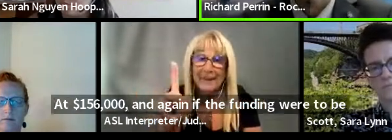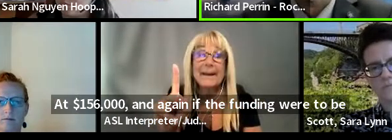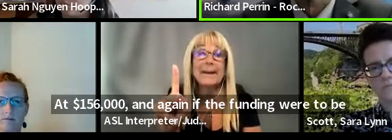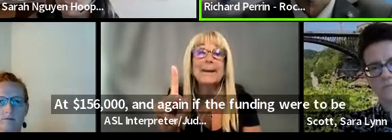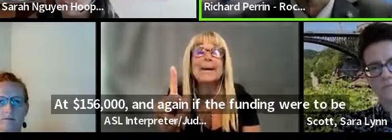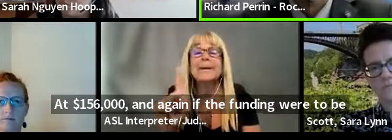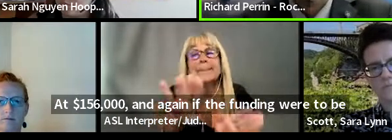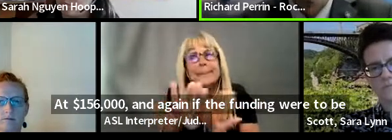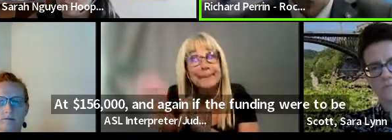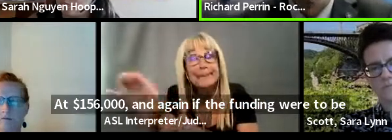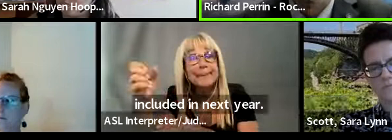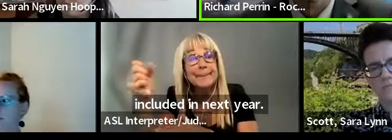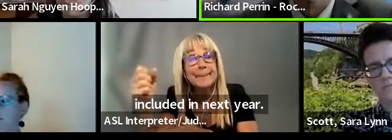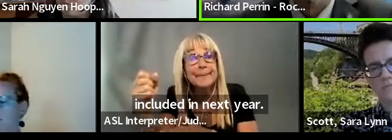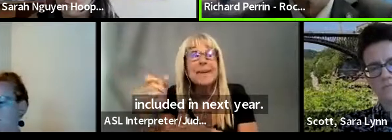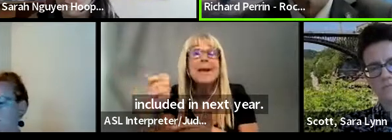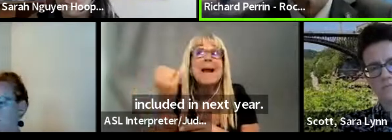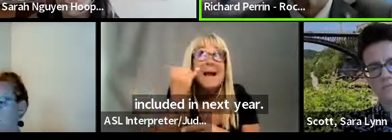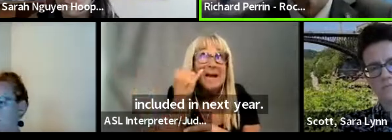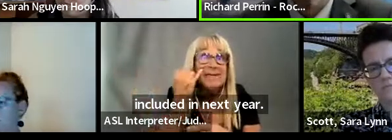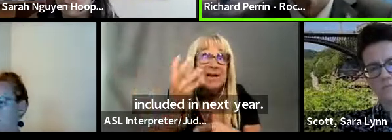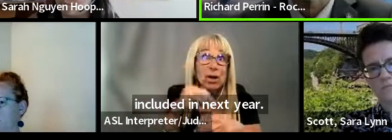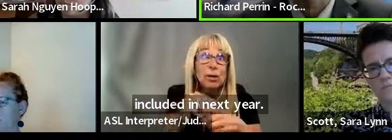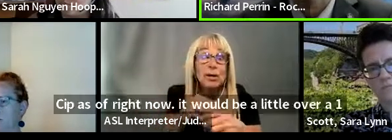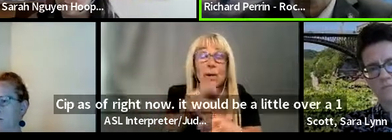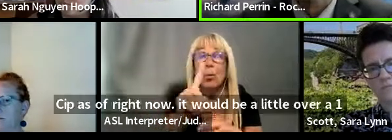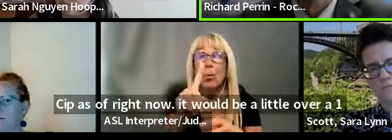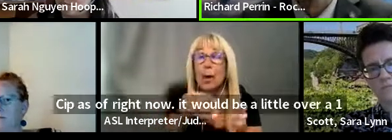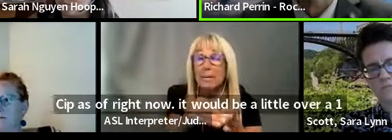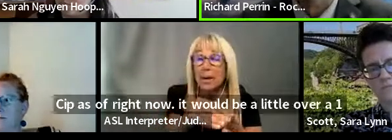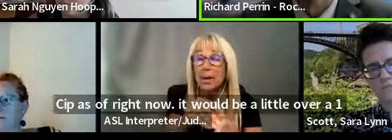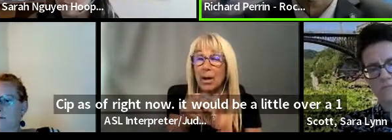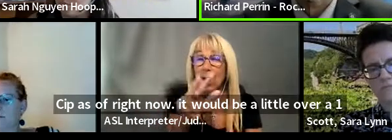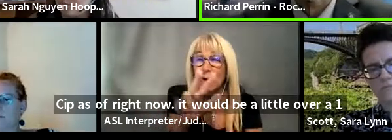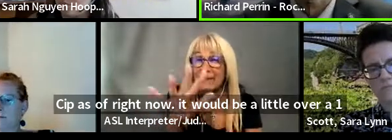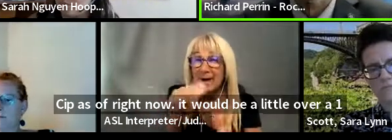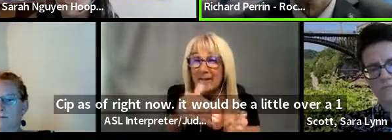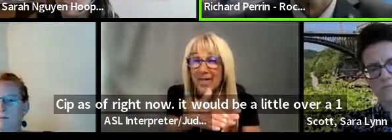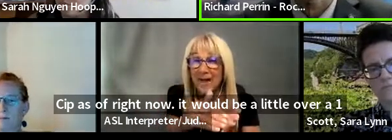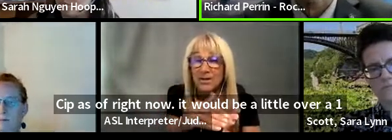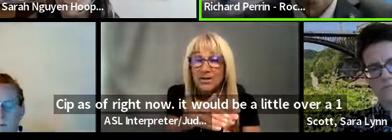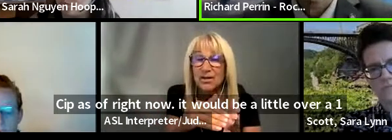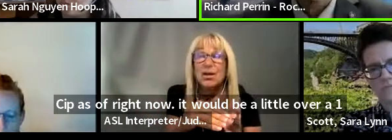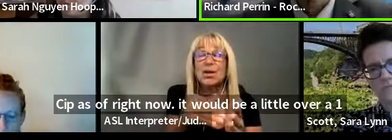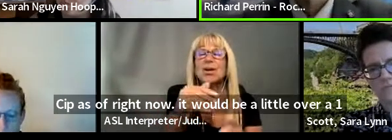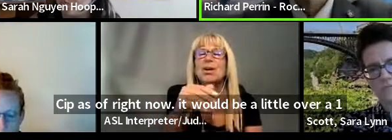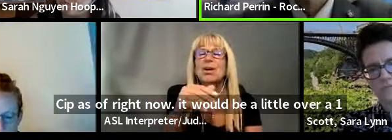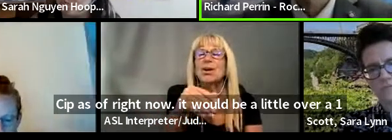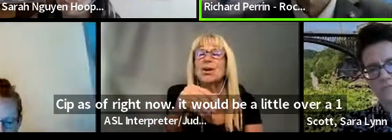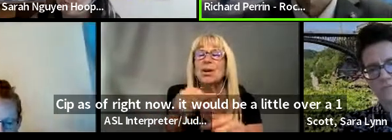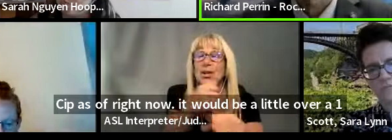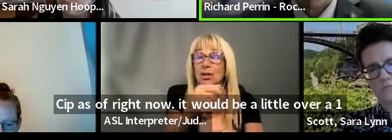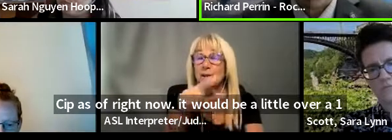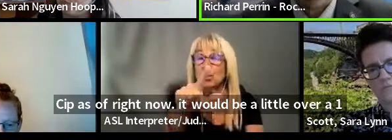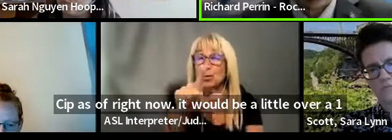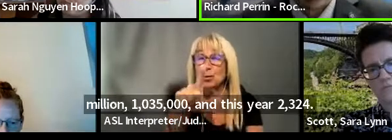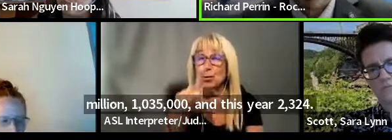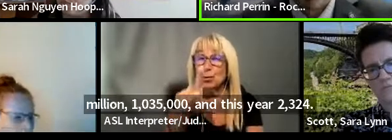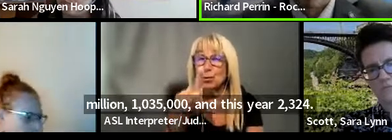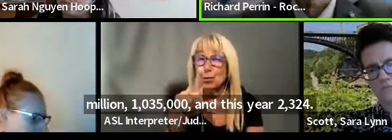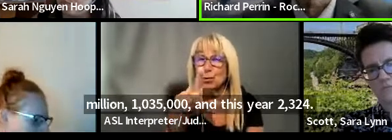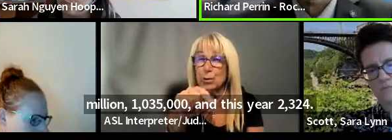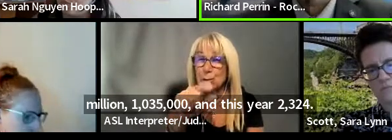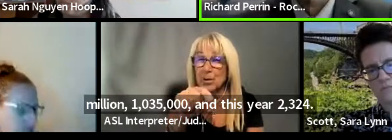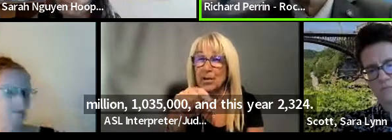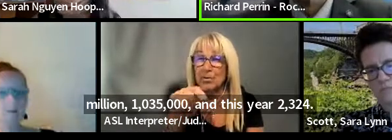right now, it would be a little over $1,035,000 in fiscal year 23-24. There's also a lot of work that needs to be done in